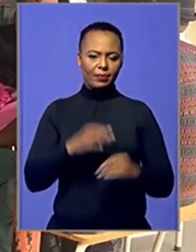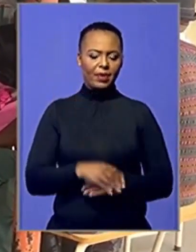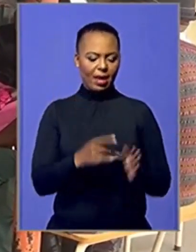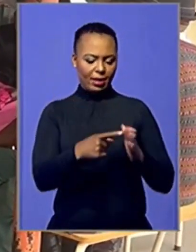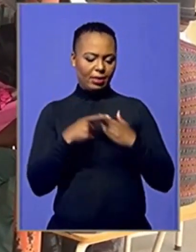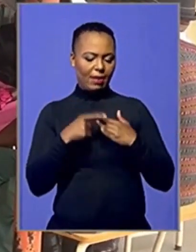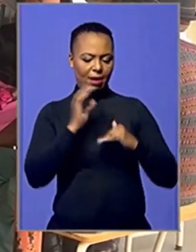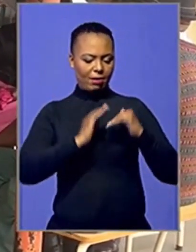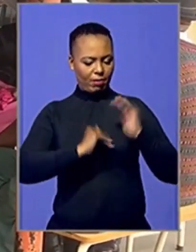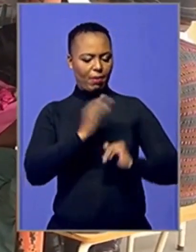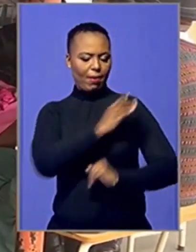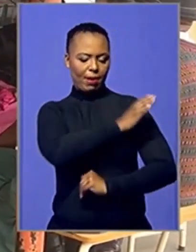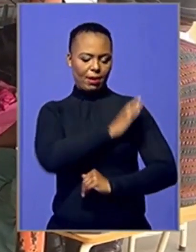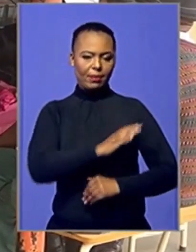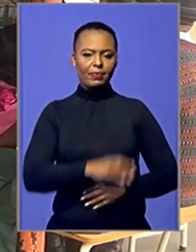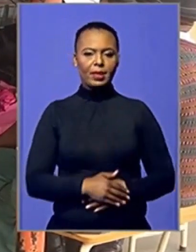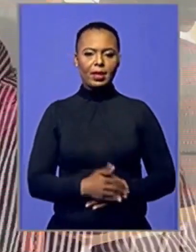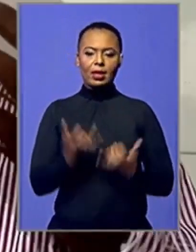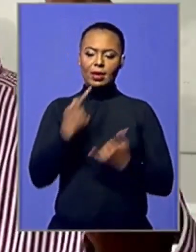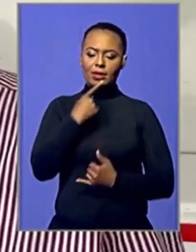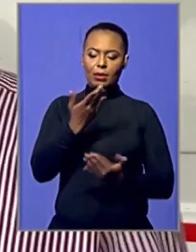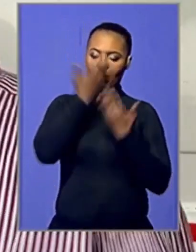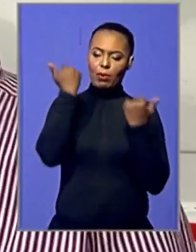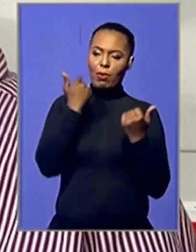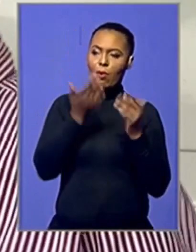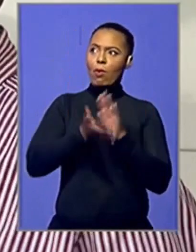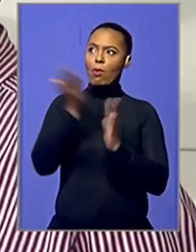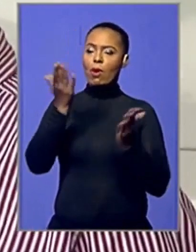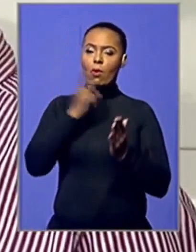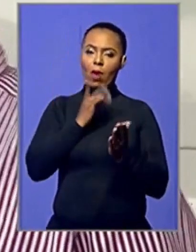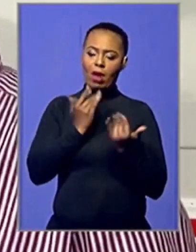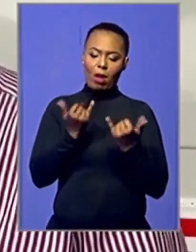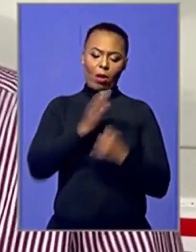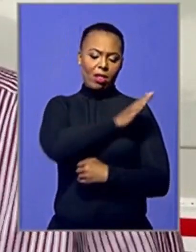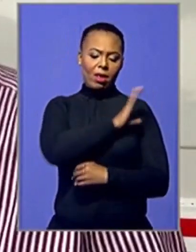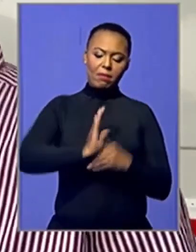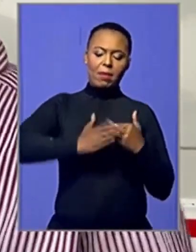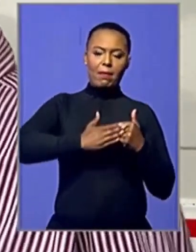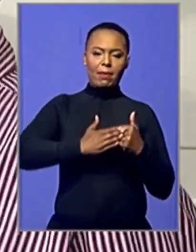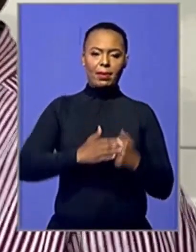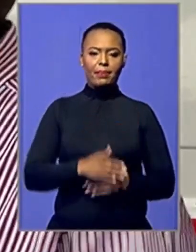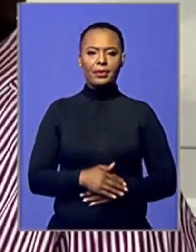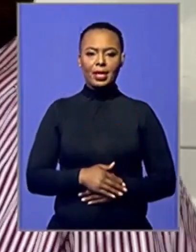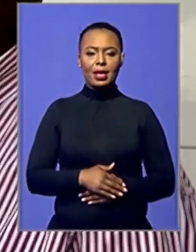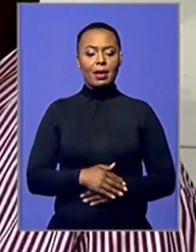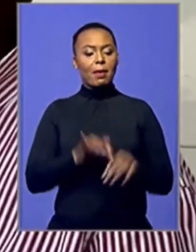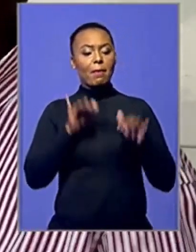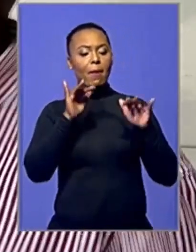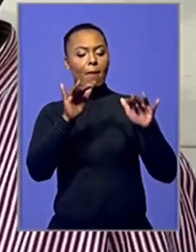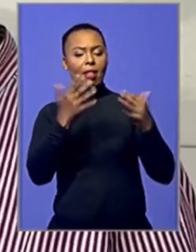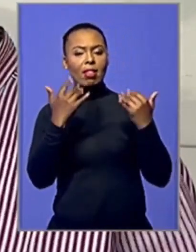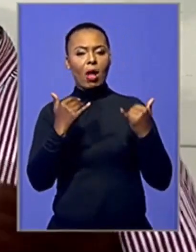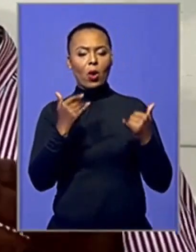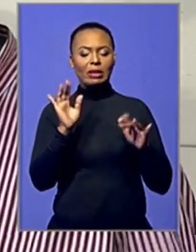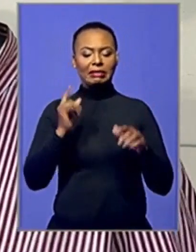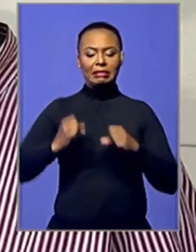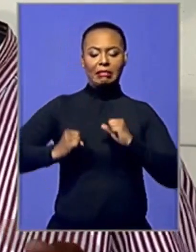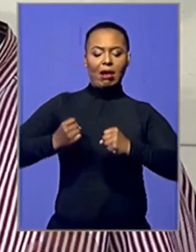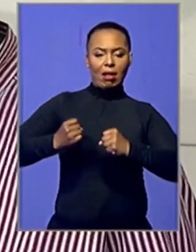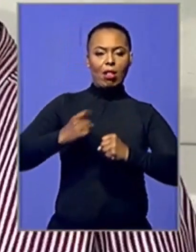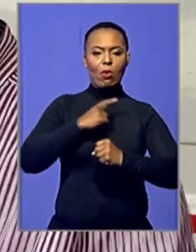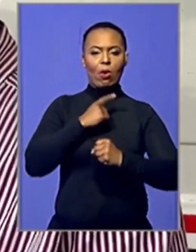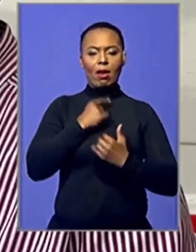ba sa tseba gore ba etheng ka go tswalelwa ga tliliniki. Setšhaba seki se a sokola, balwetši ga ba kgone go tsena ba hwetša